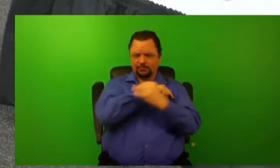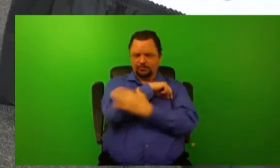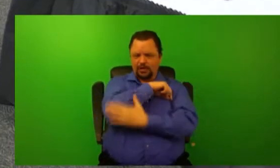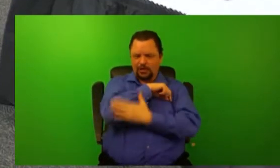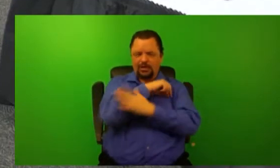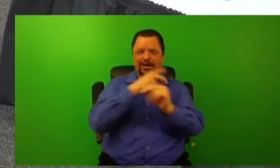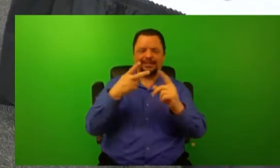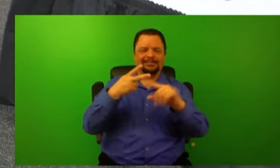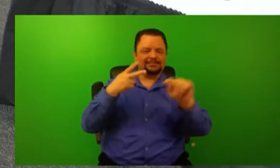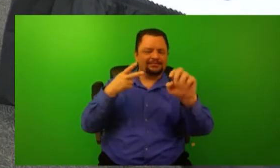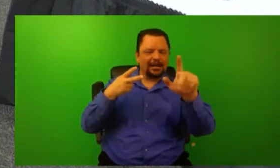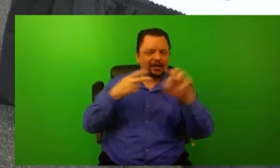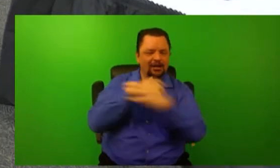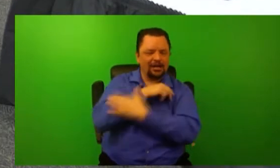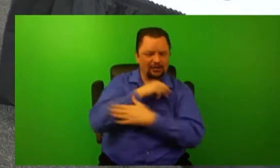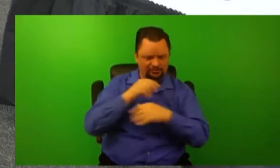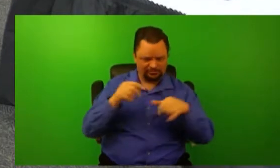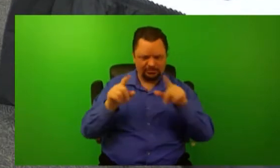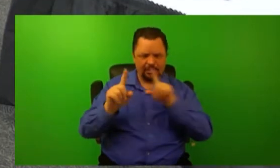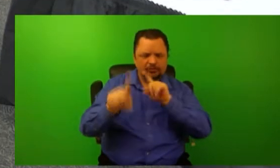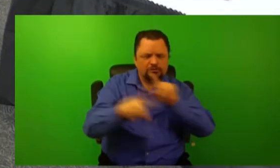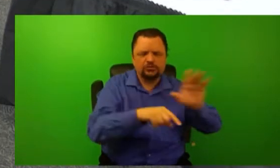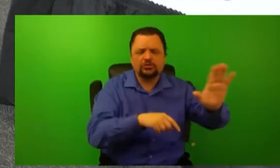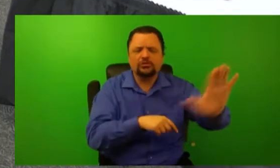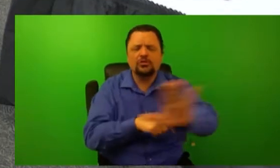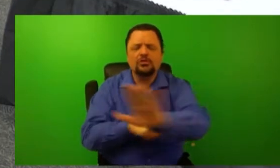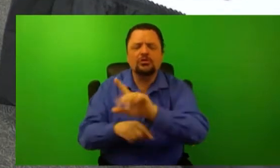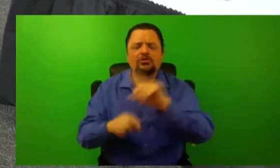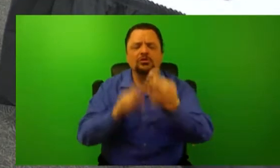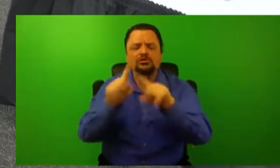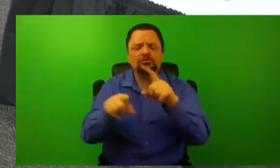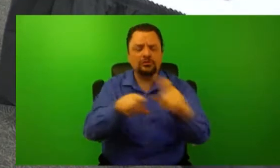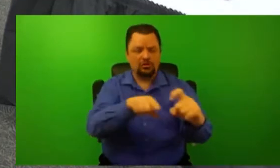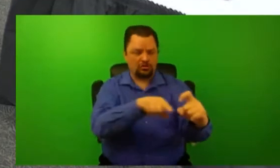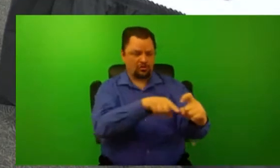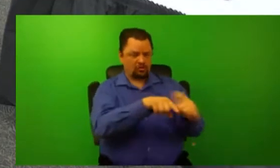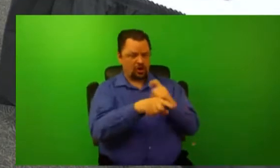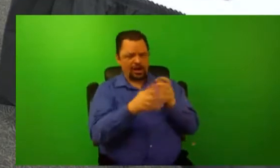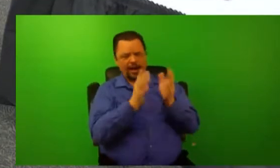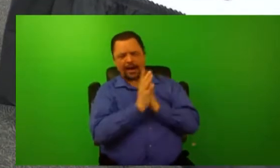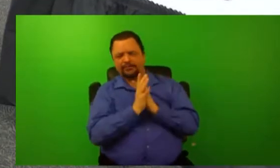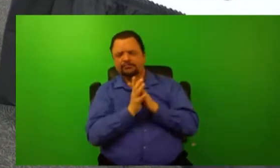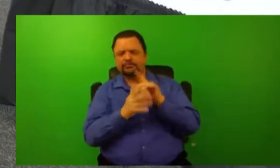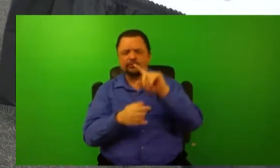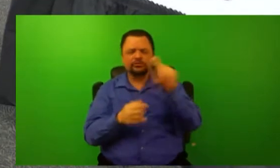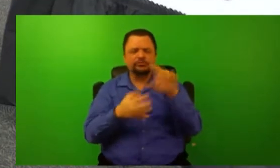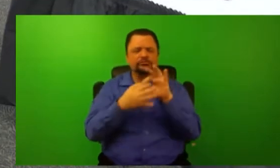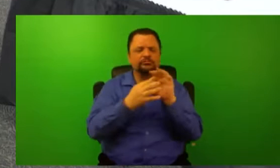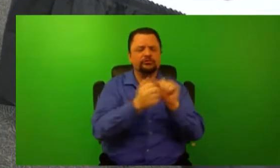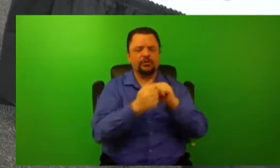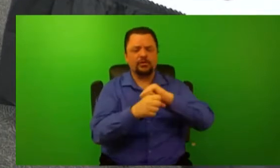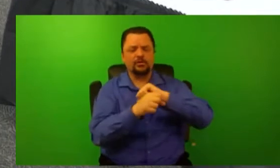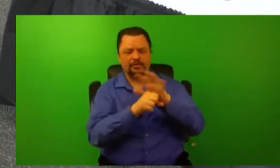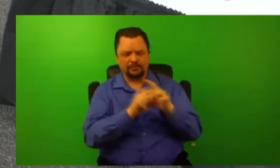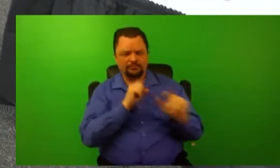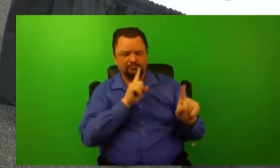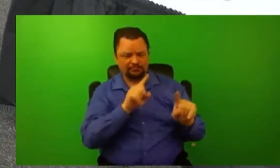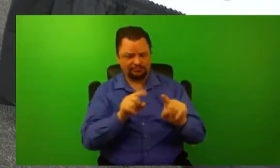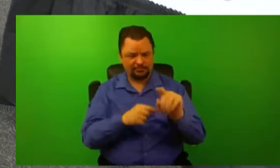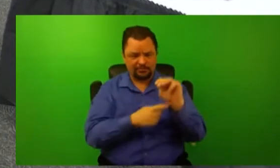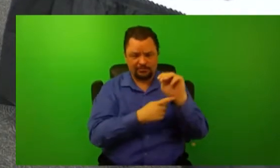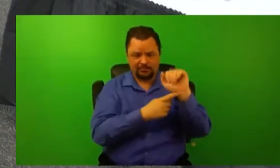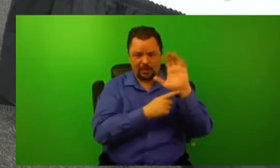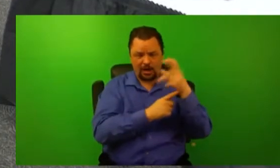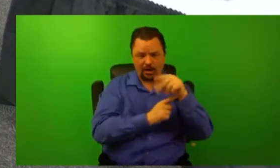questions the public had in response to COVID-19. Between March and June 2020, their call center had helped more than